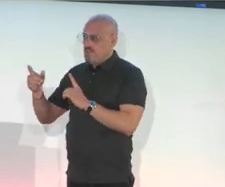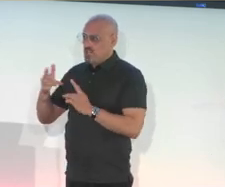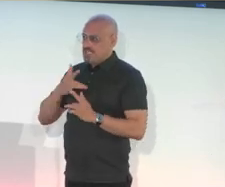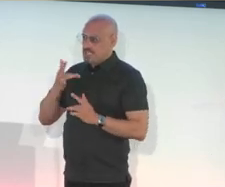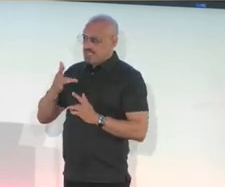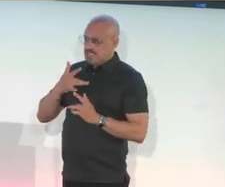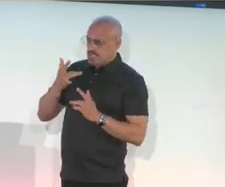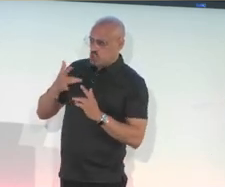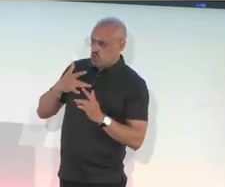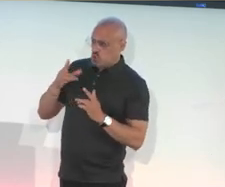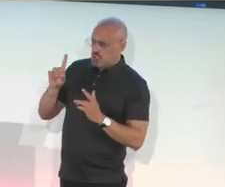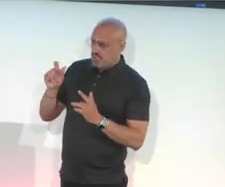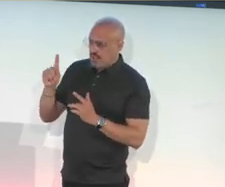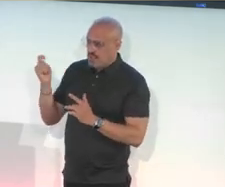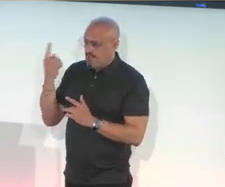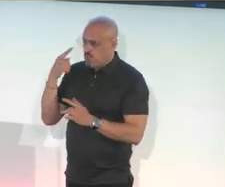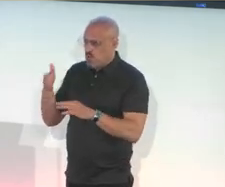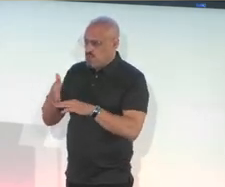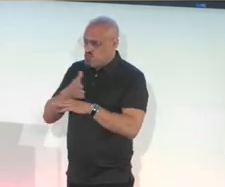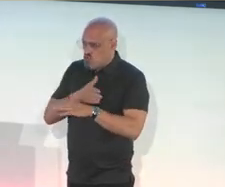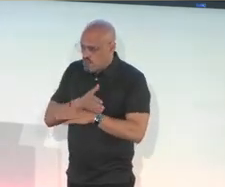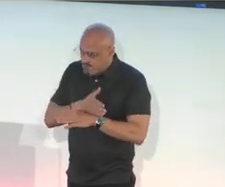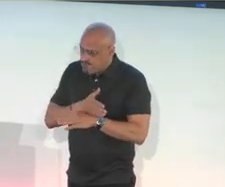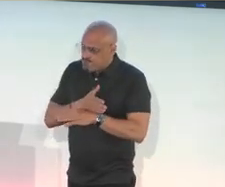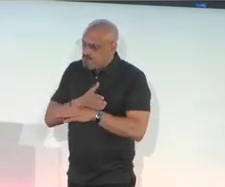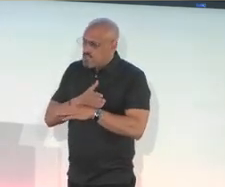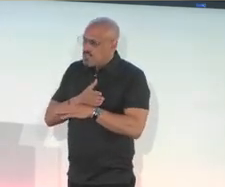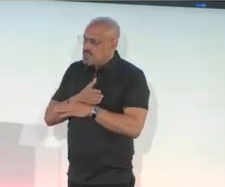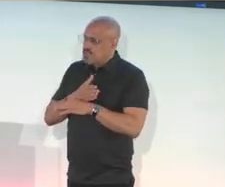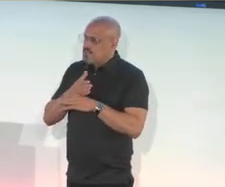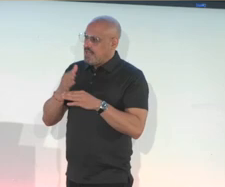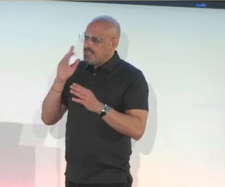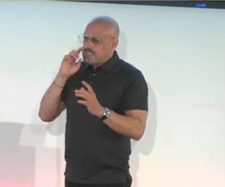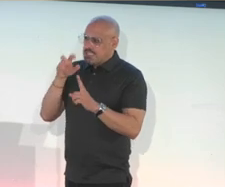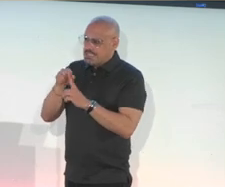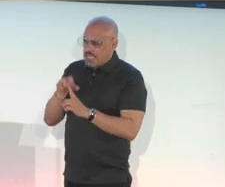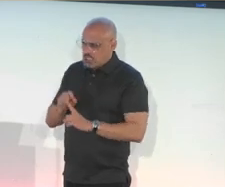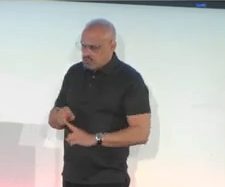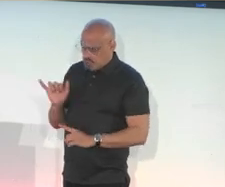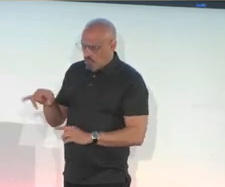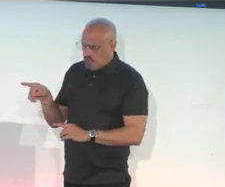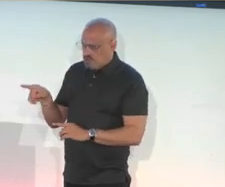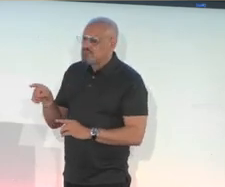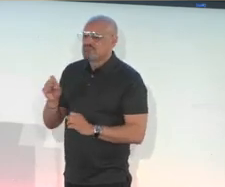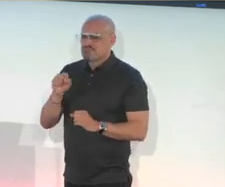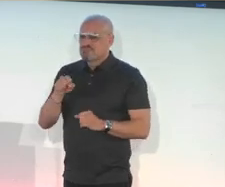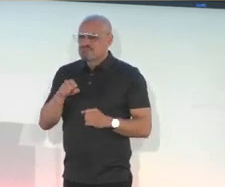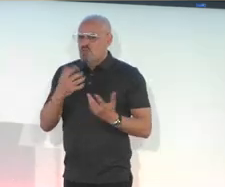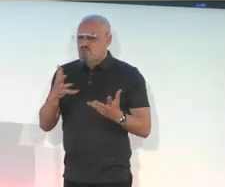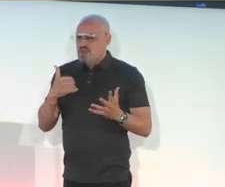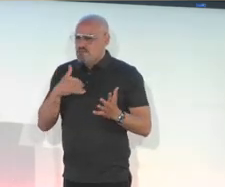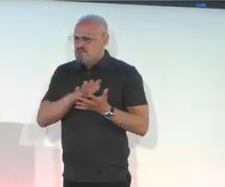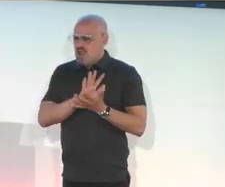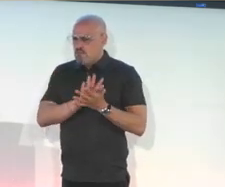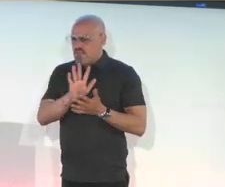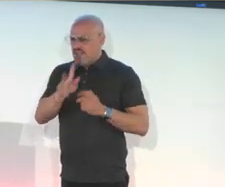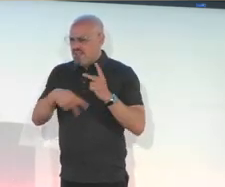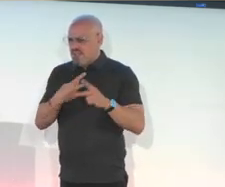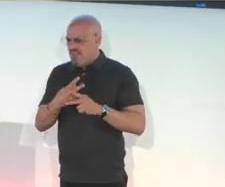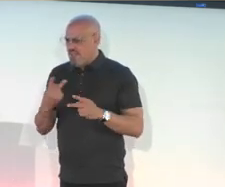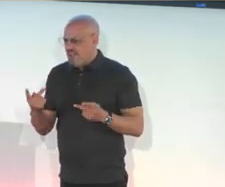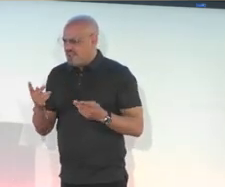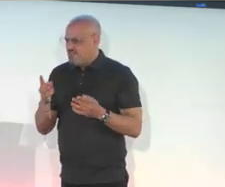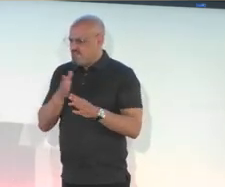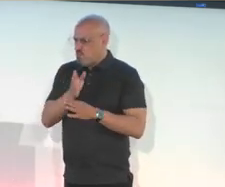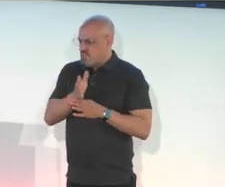to improve like lip detection? Yeah, yeah. Actually, there are papers in these kind of ubiquitous